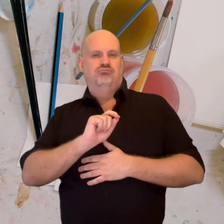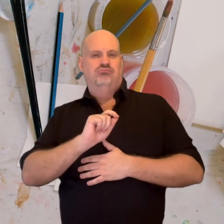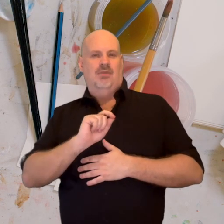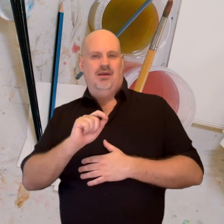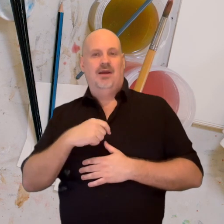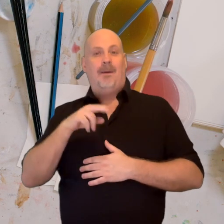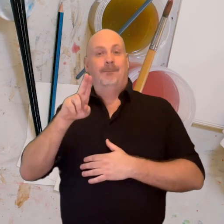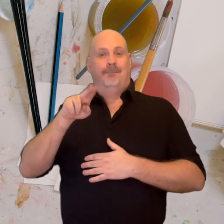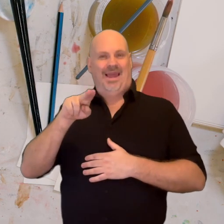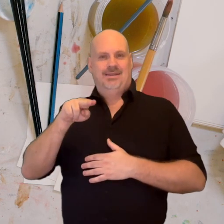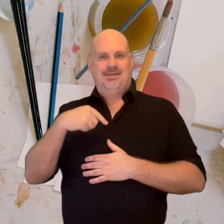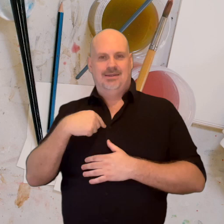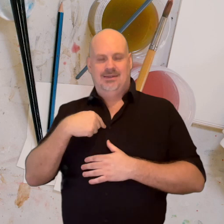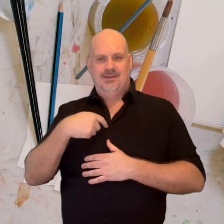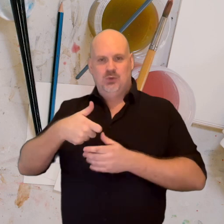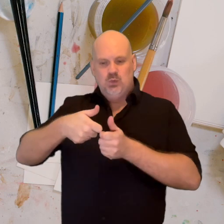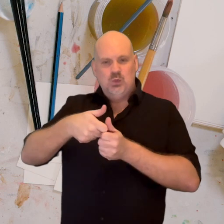by squeezing the paint out of the tube.